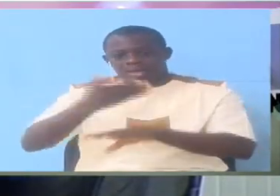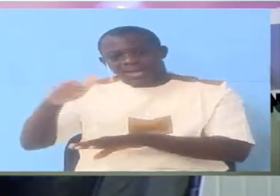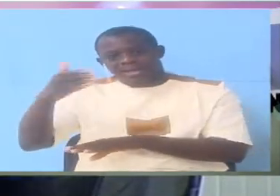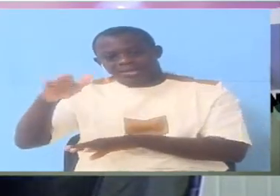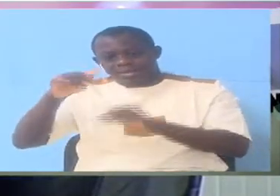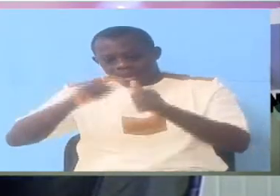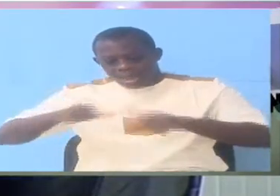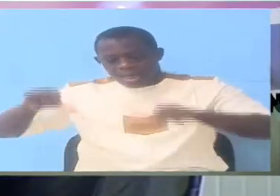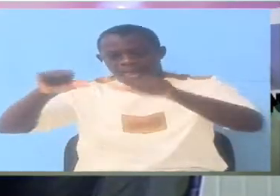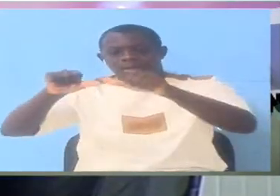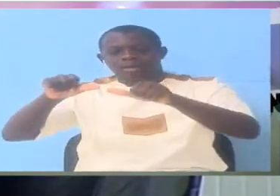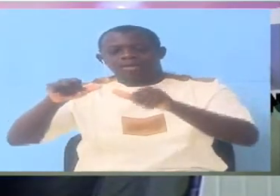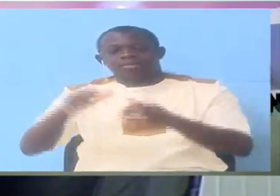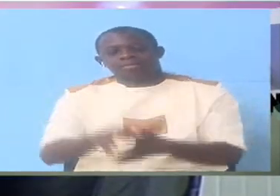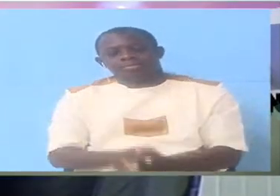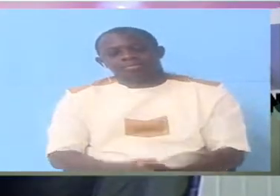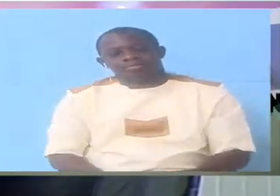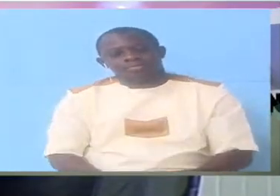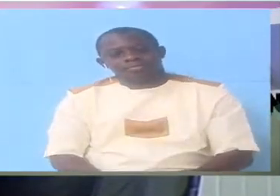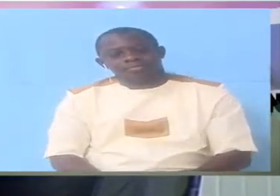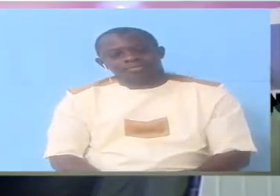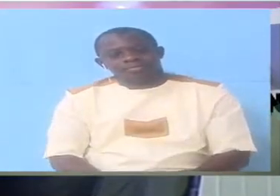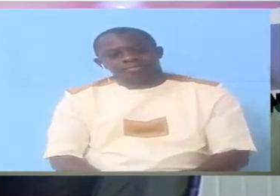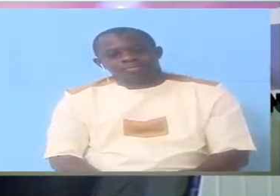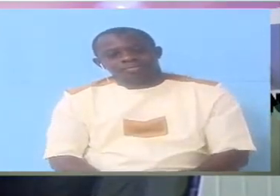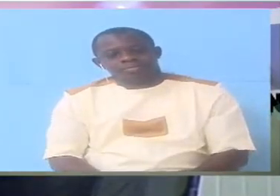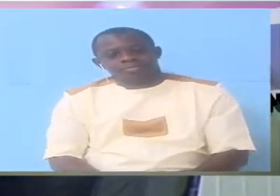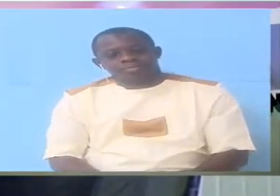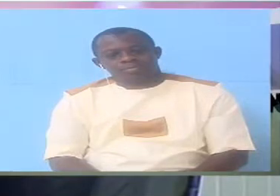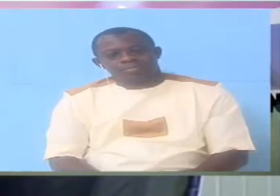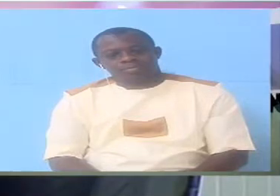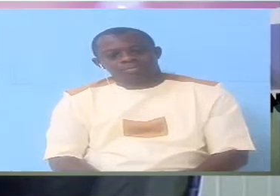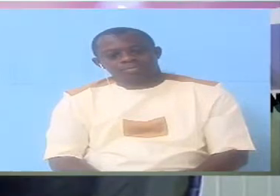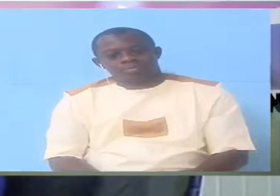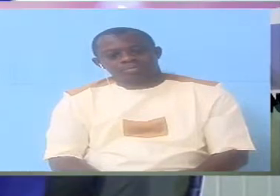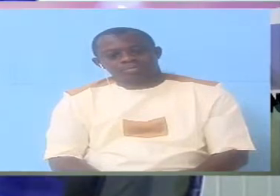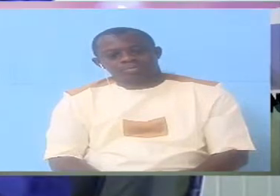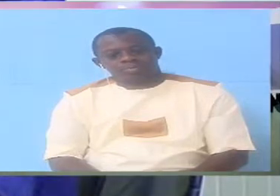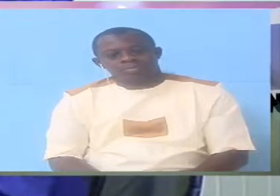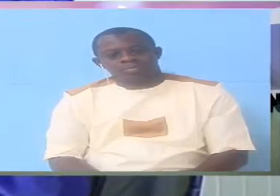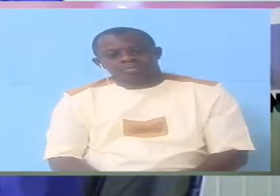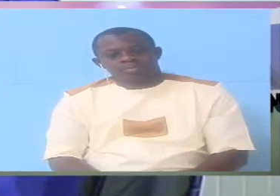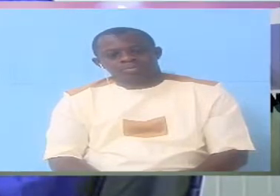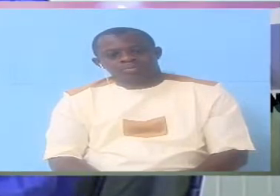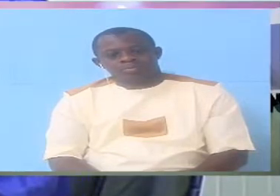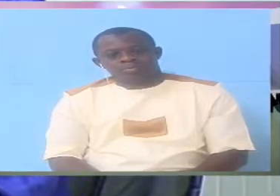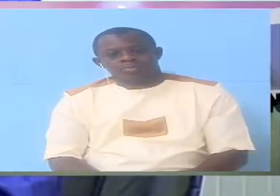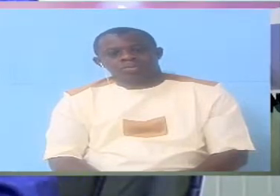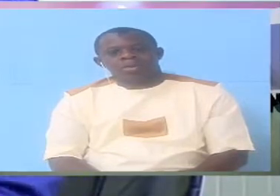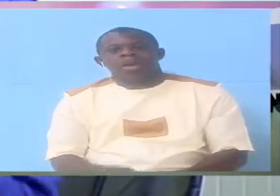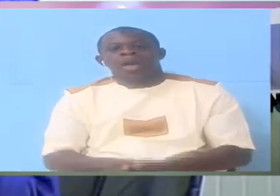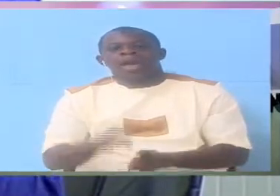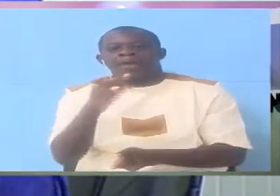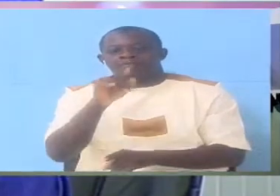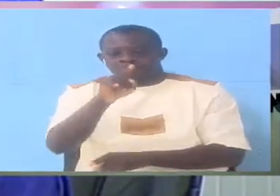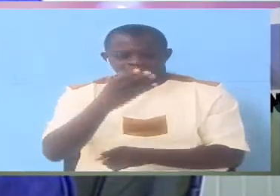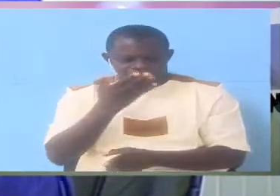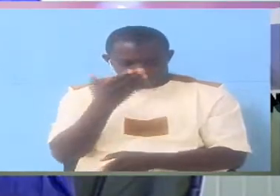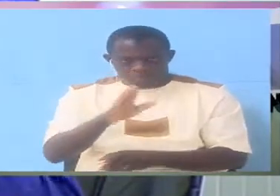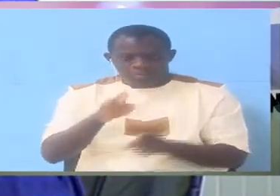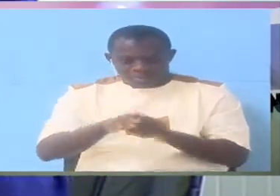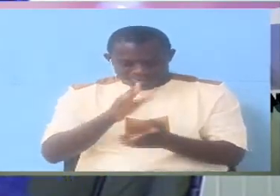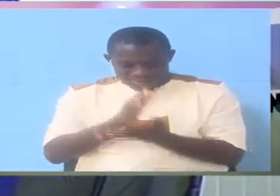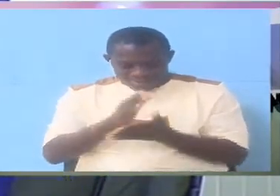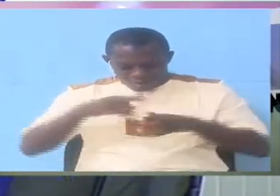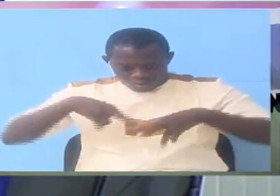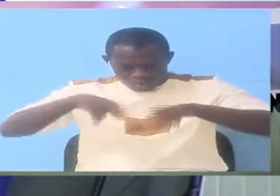ni dunda de ni juda dundulal de ikat ni be dunkan station or de abetarle left la ni atra bota ni sila ba fa. If you are from the main highway, when